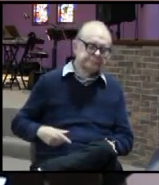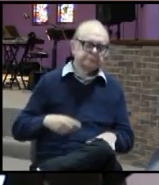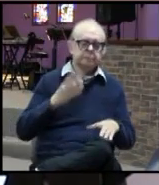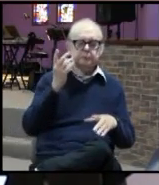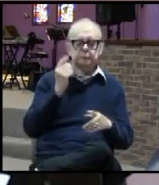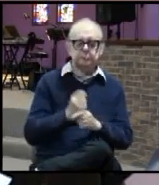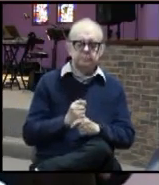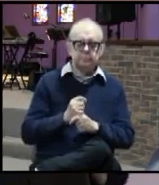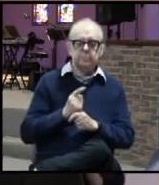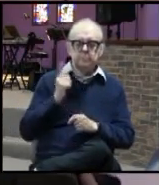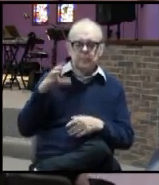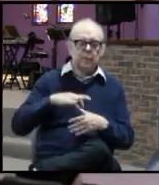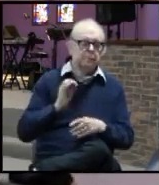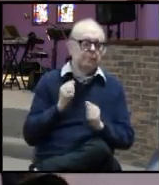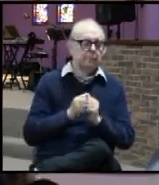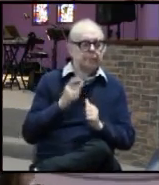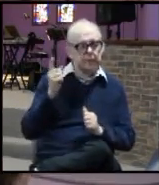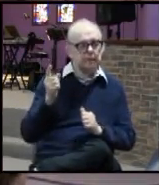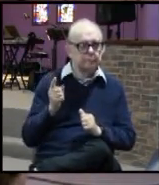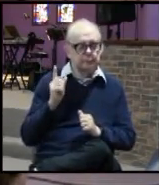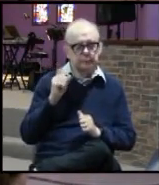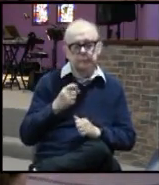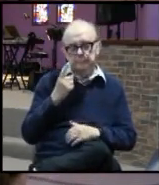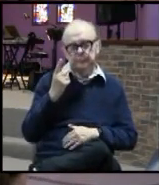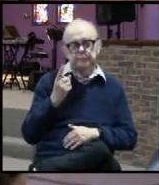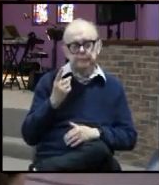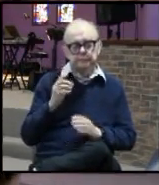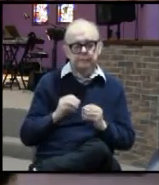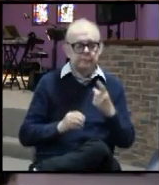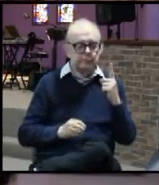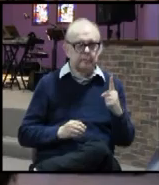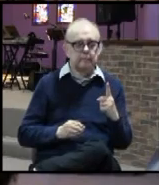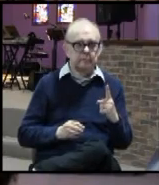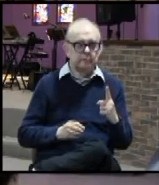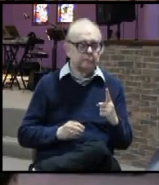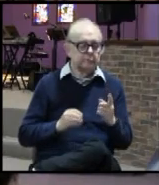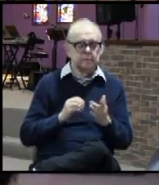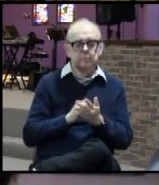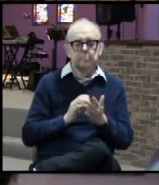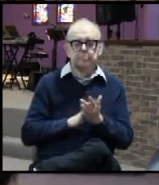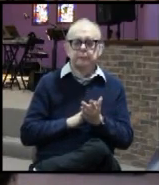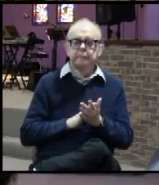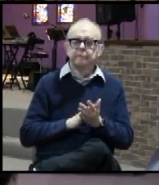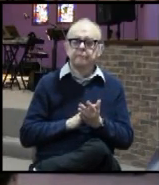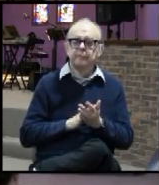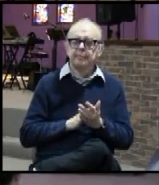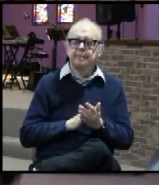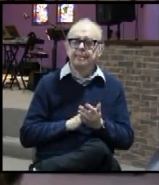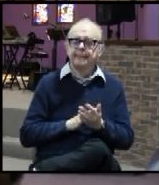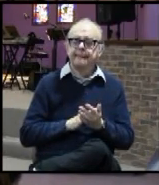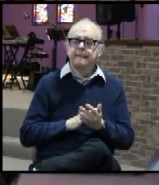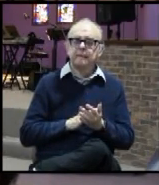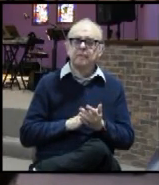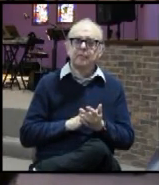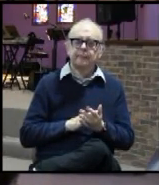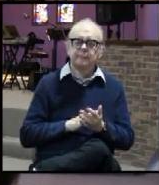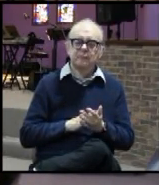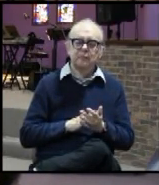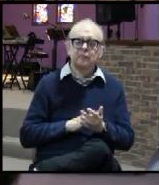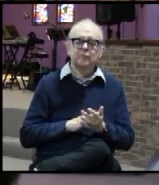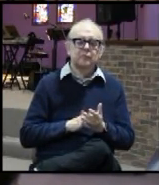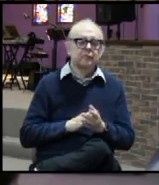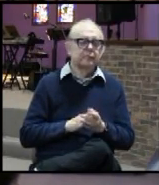spirit into you. Well, you need to understand, number one, in your notes, you can keep piece if you like. If you don't, that's